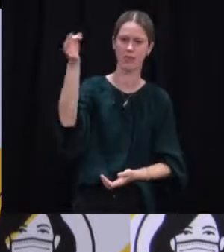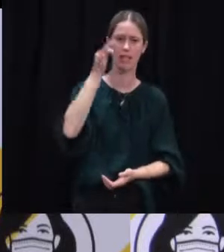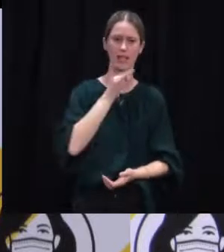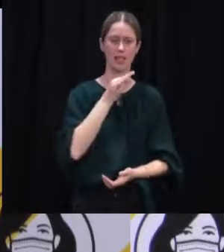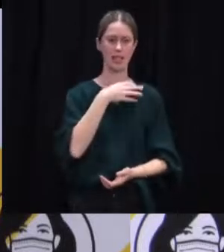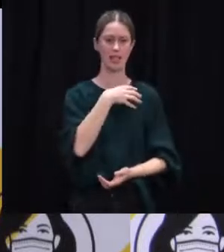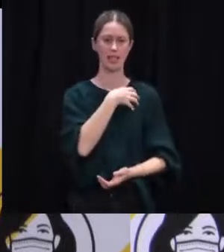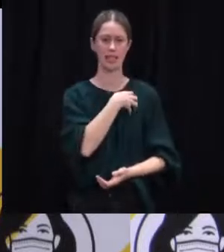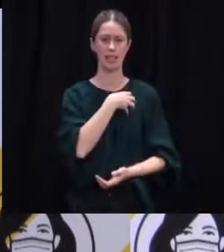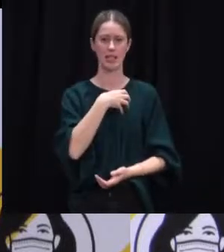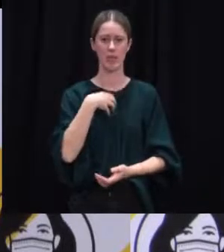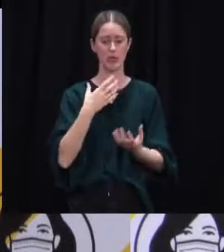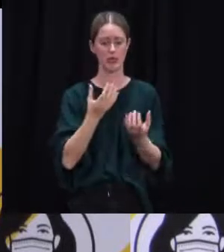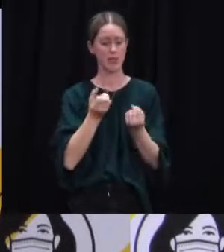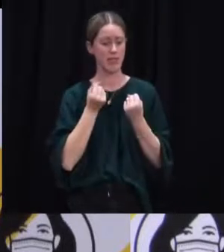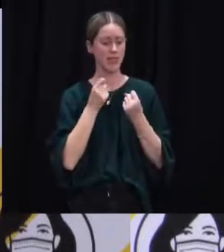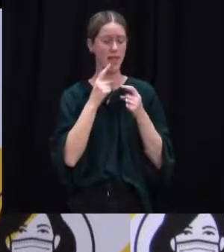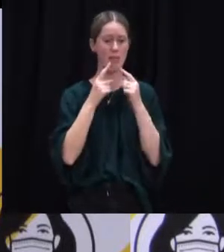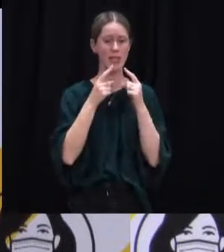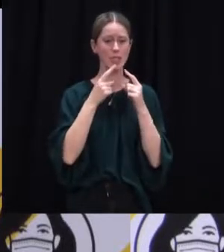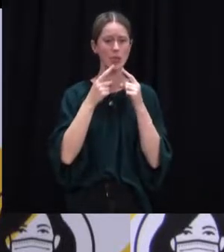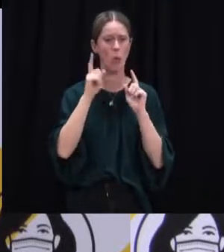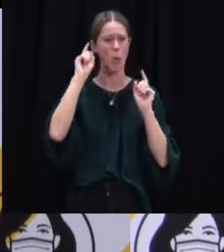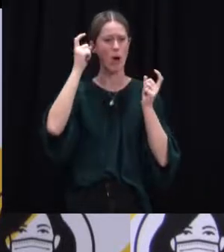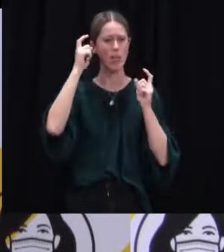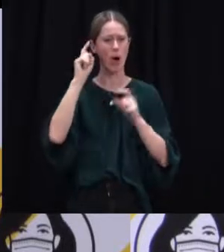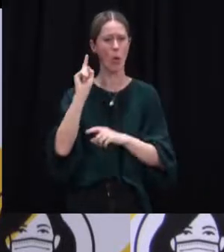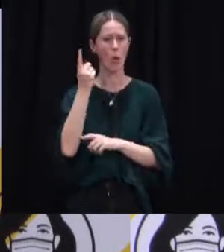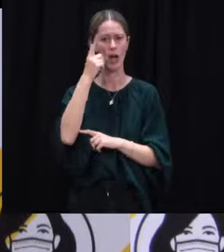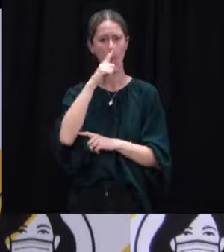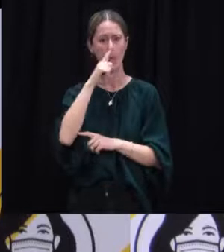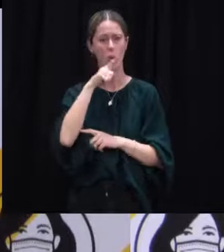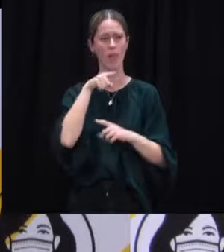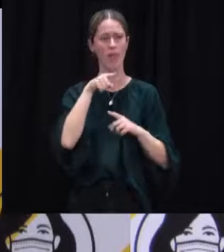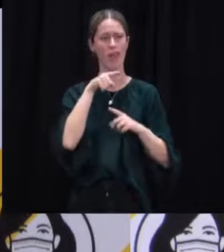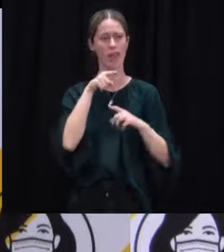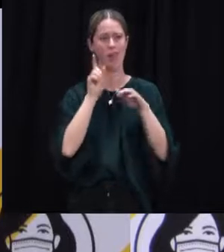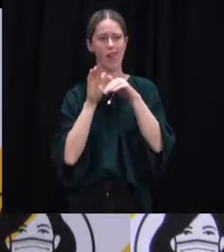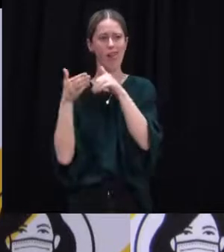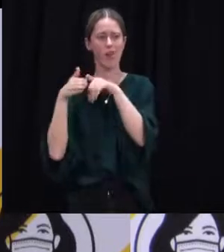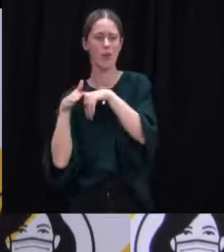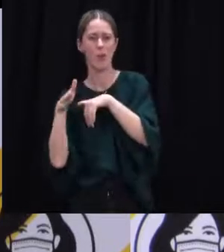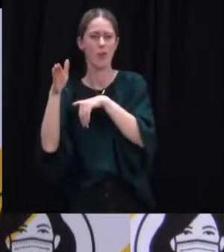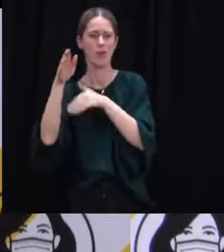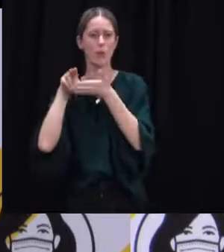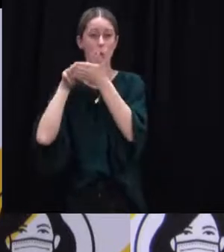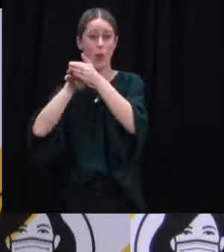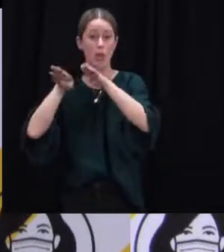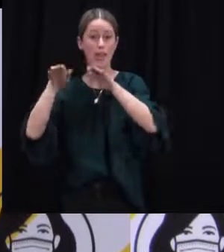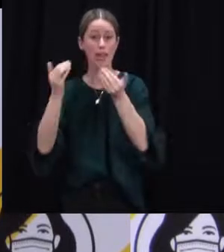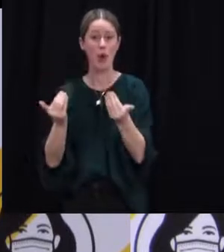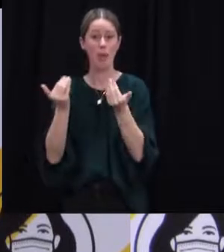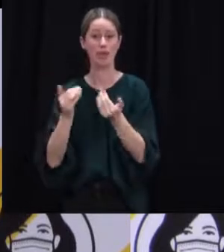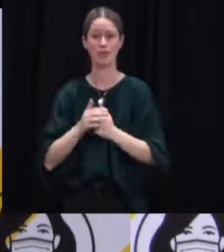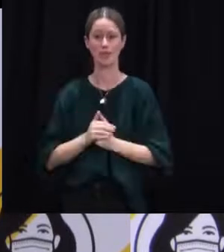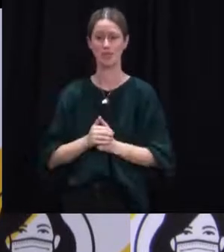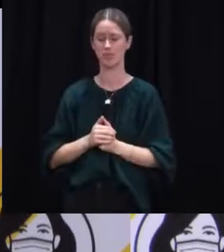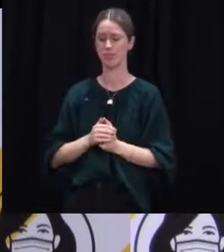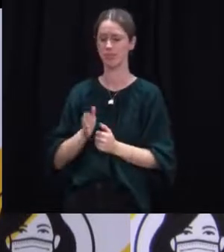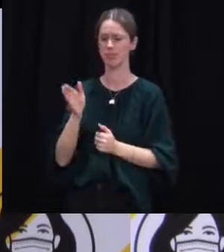our hospitals. Okay, we'll come up to that. Up to that. Has the government received any advice, or are there any